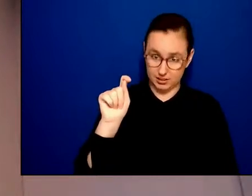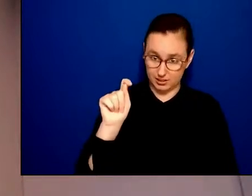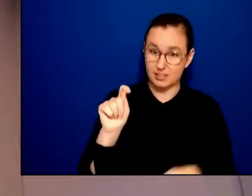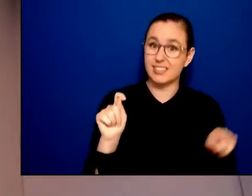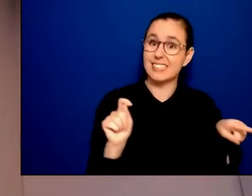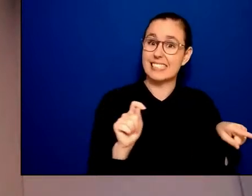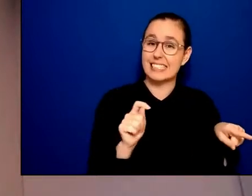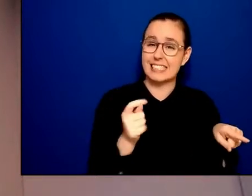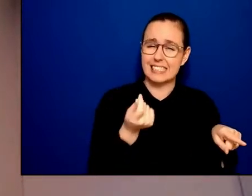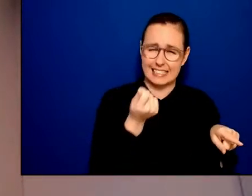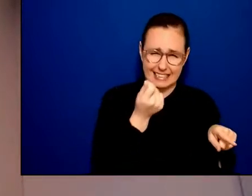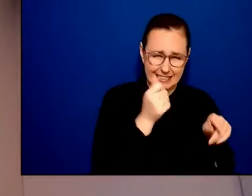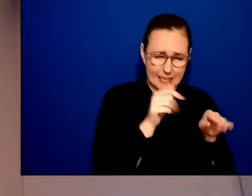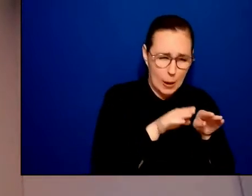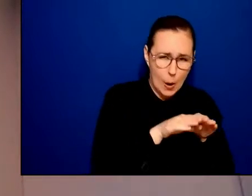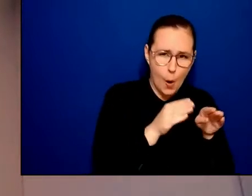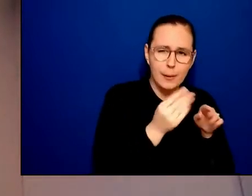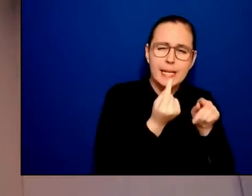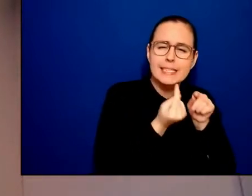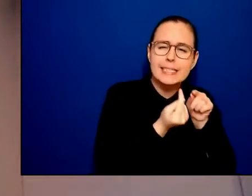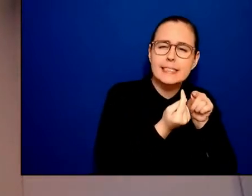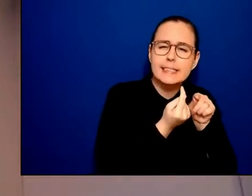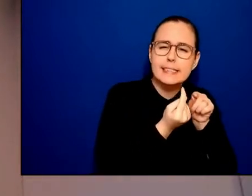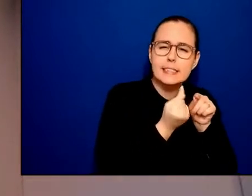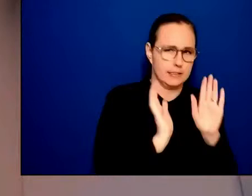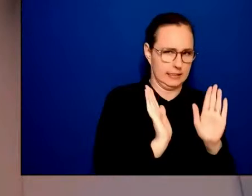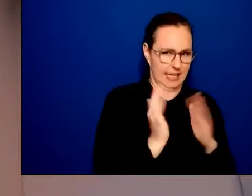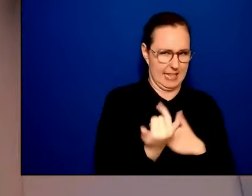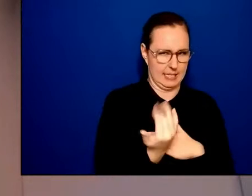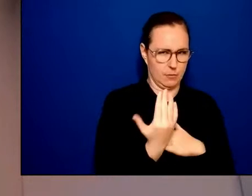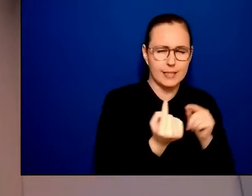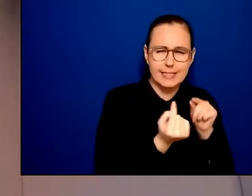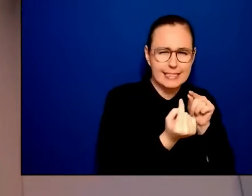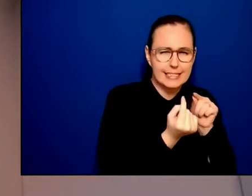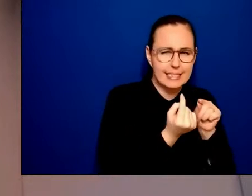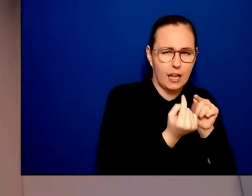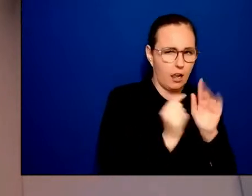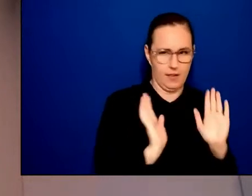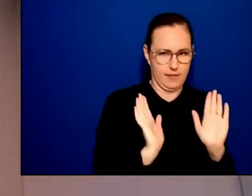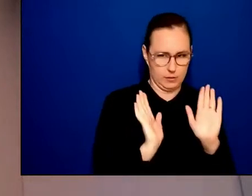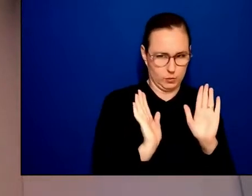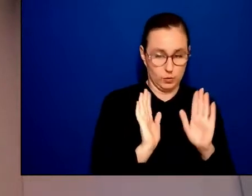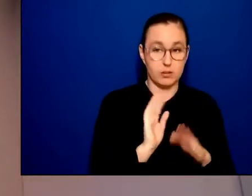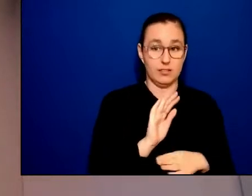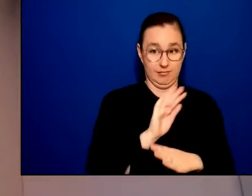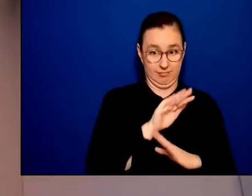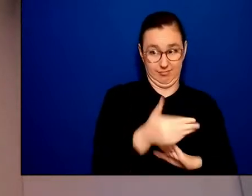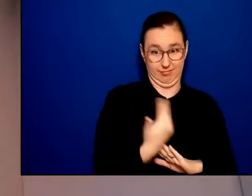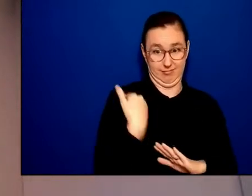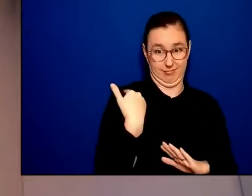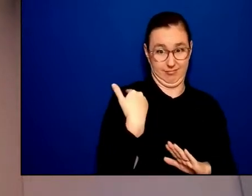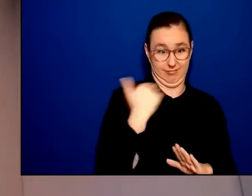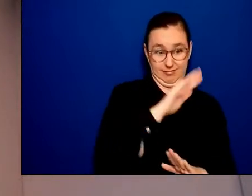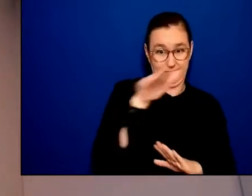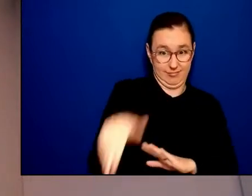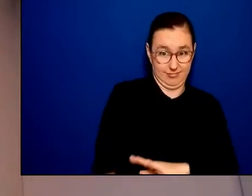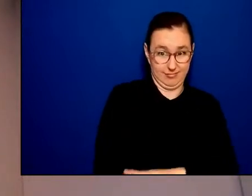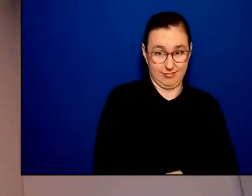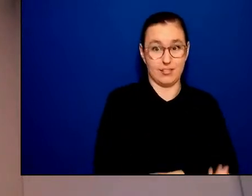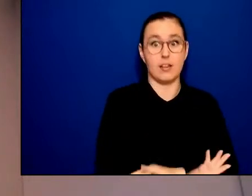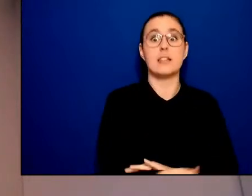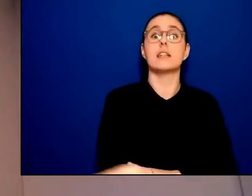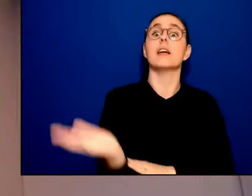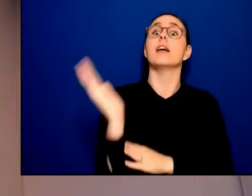have been underway overnight and now working throughout the day and actively looking at excavating out the northbound